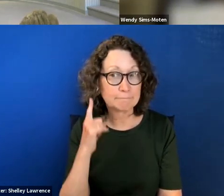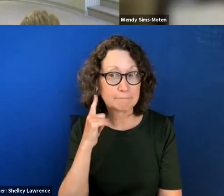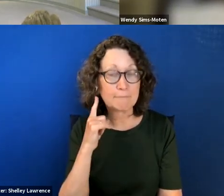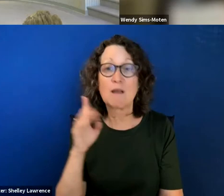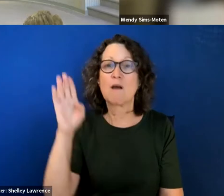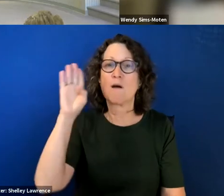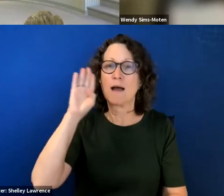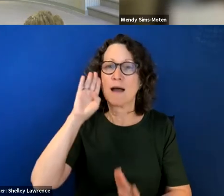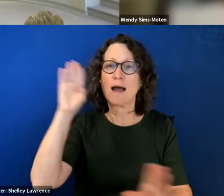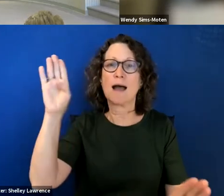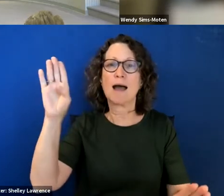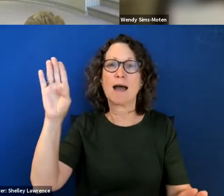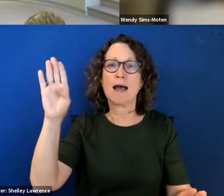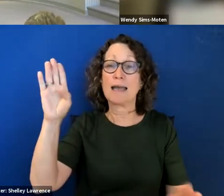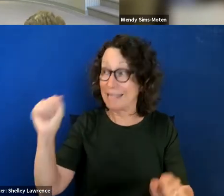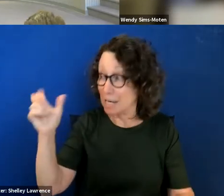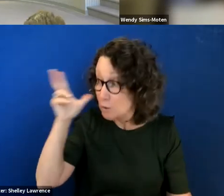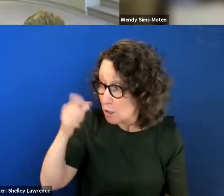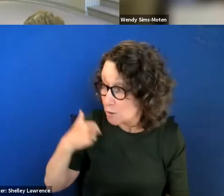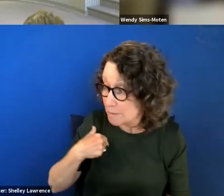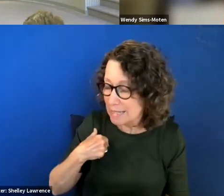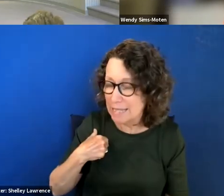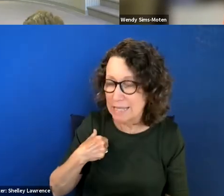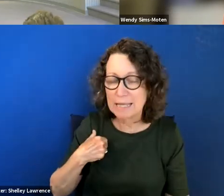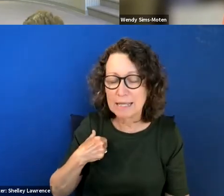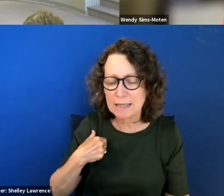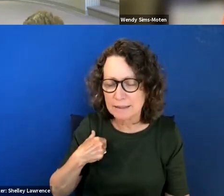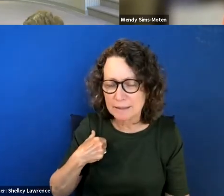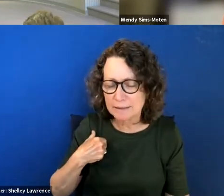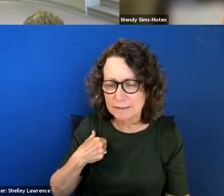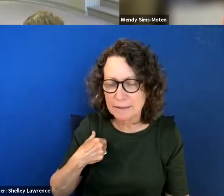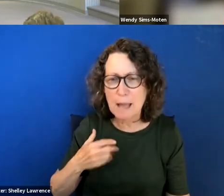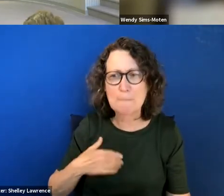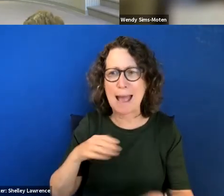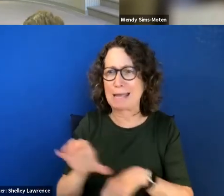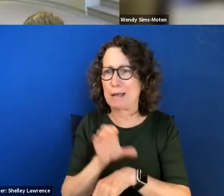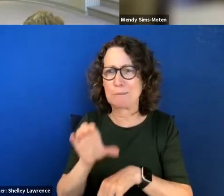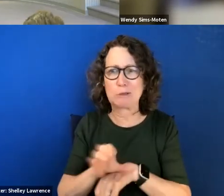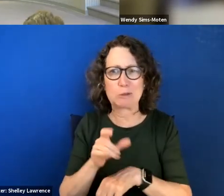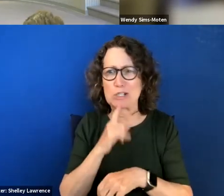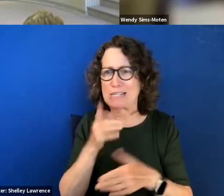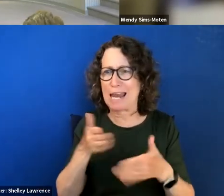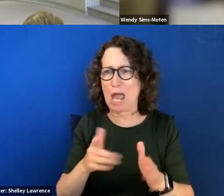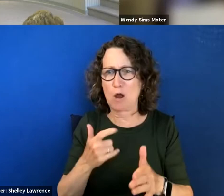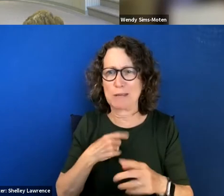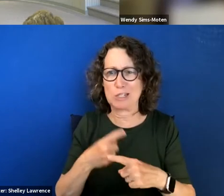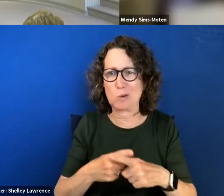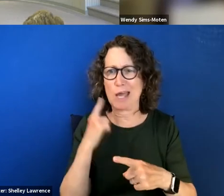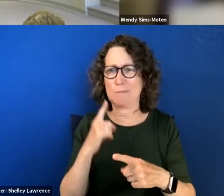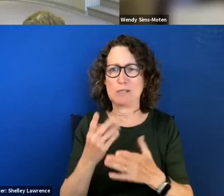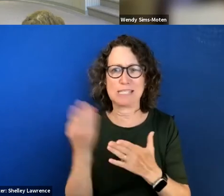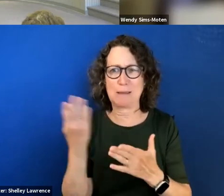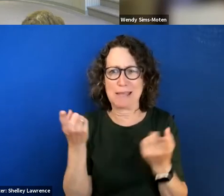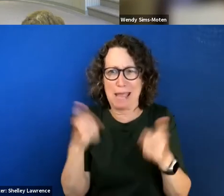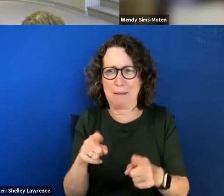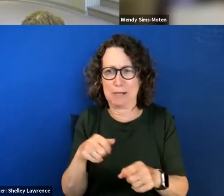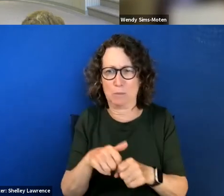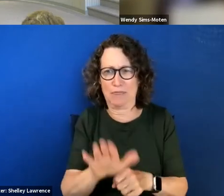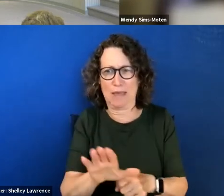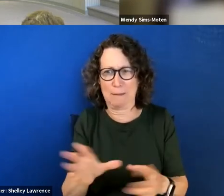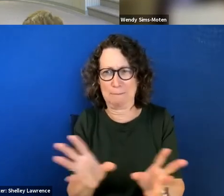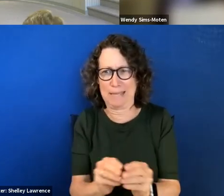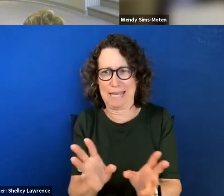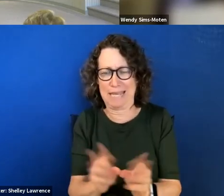Hi. Can you hear me? My computer is not allowing me to unmute. There's something going on with the